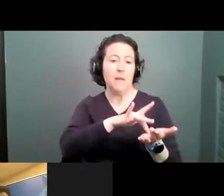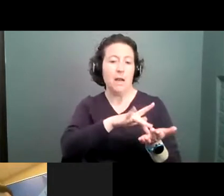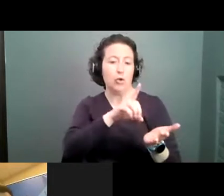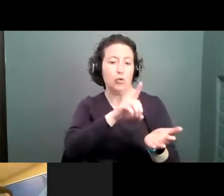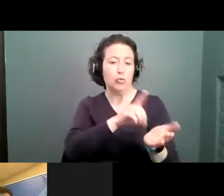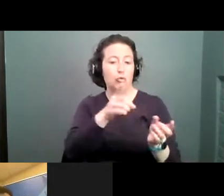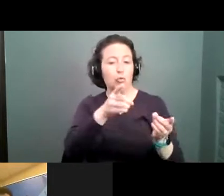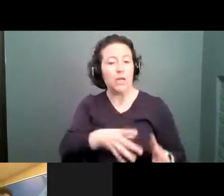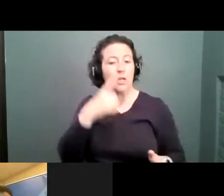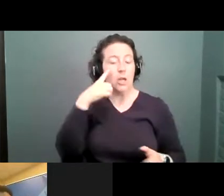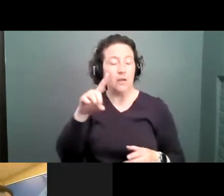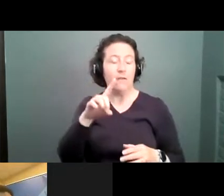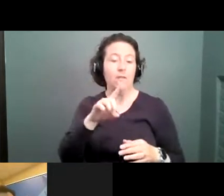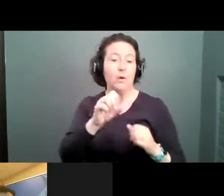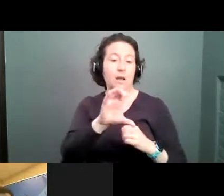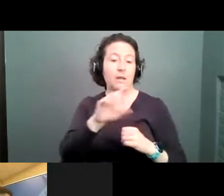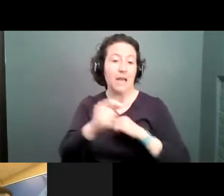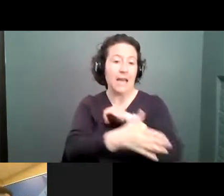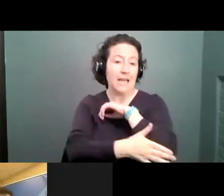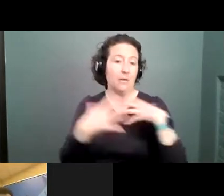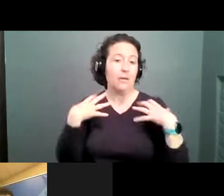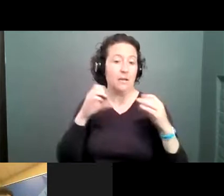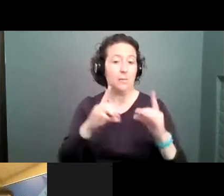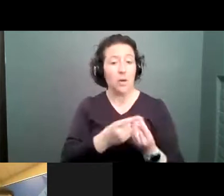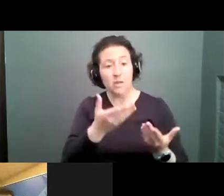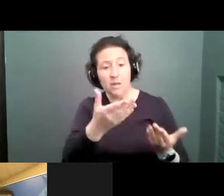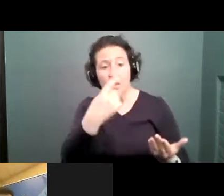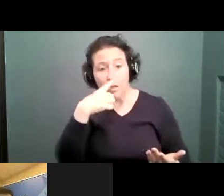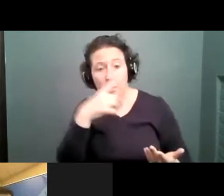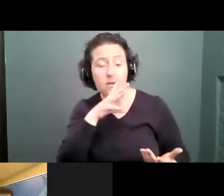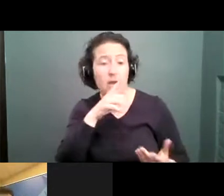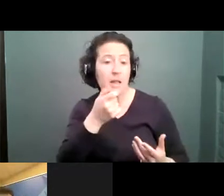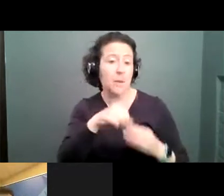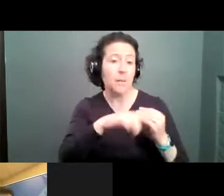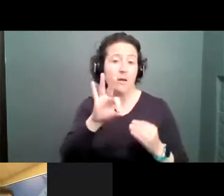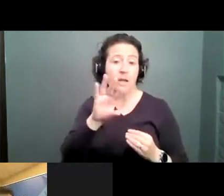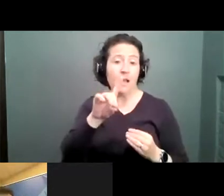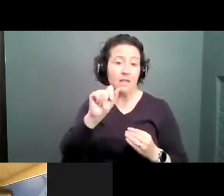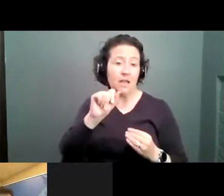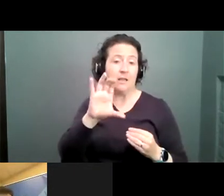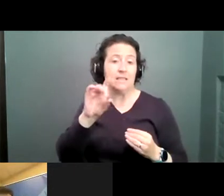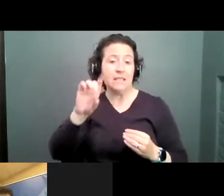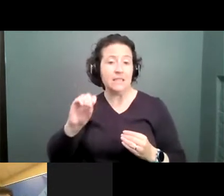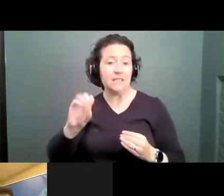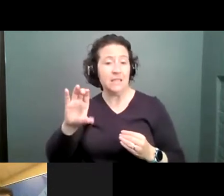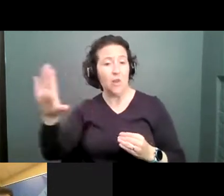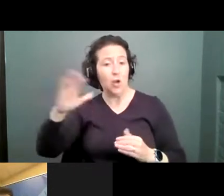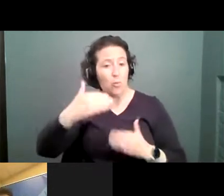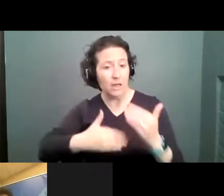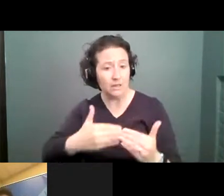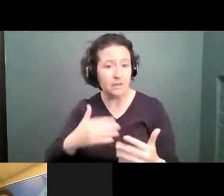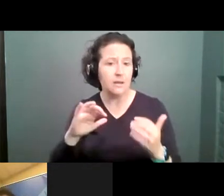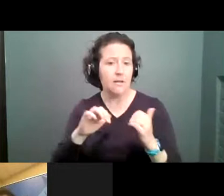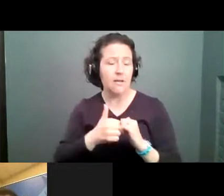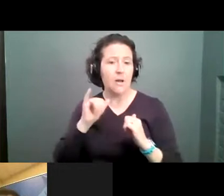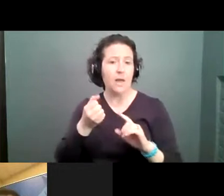Department. Dr. Katz, I invite you to take a few moments to discuss the FDA and CDC review process and the basis on which the